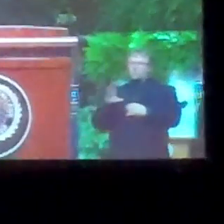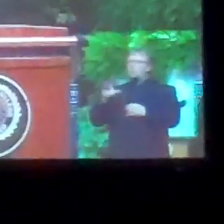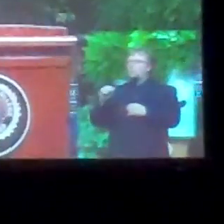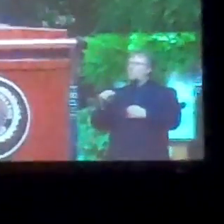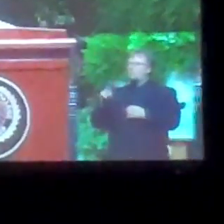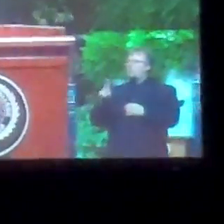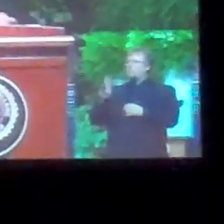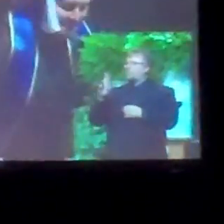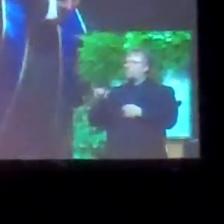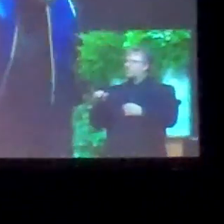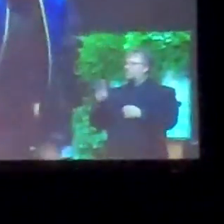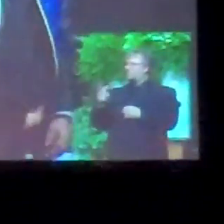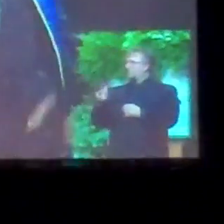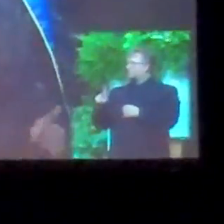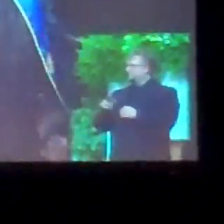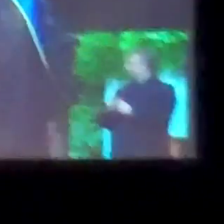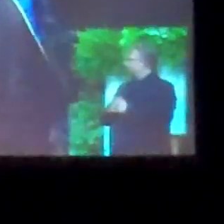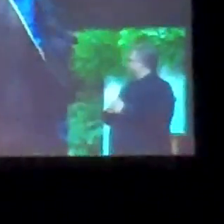Blackwell.